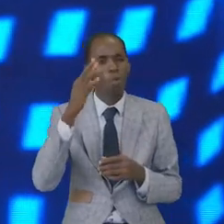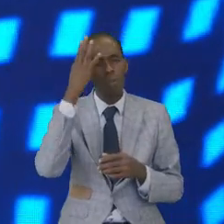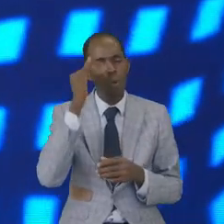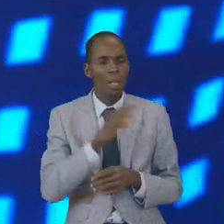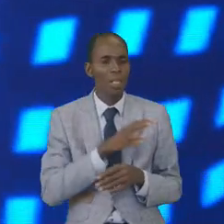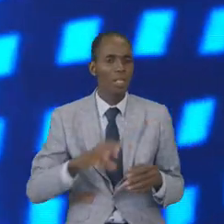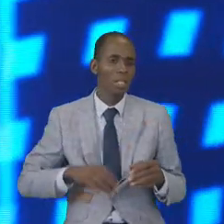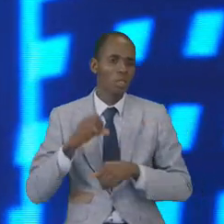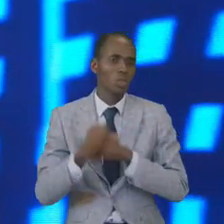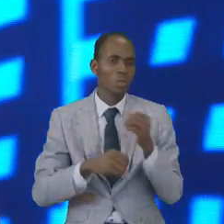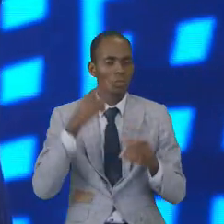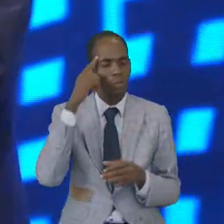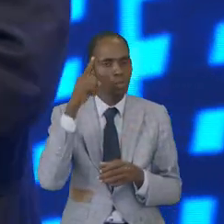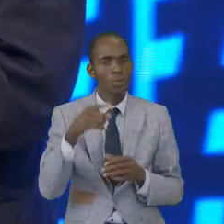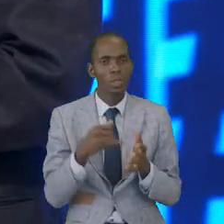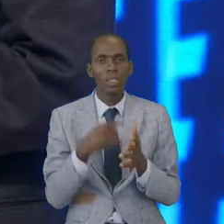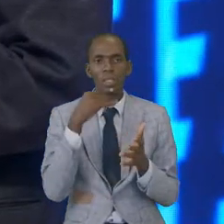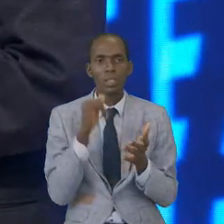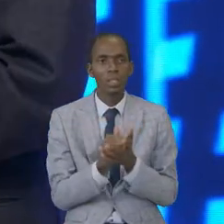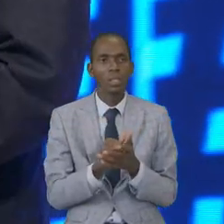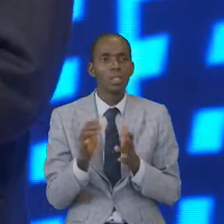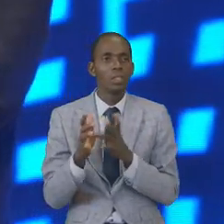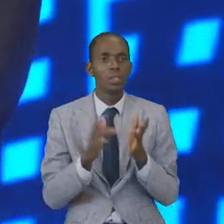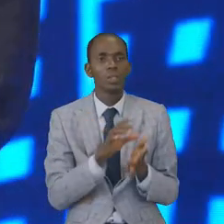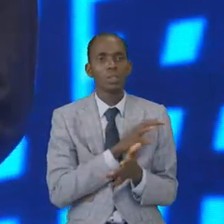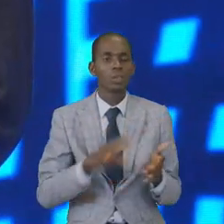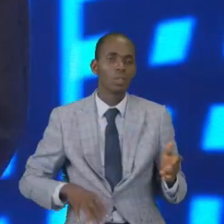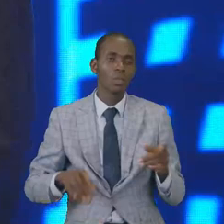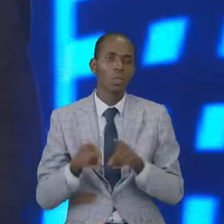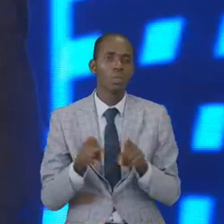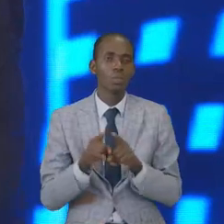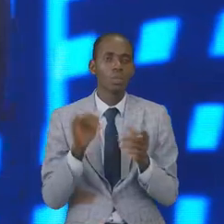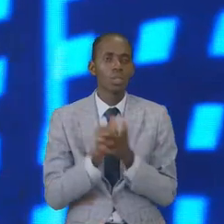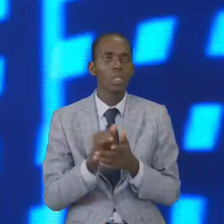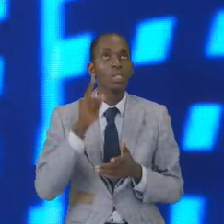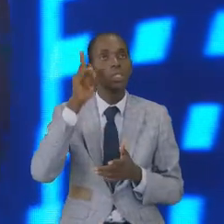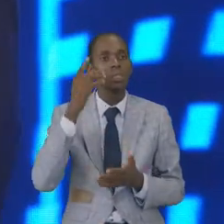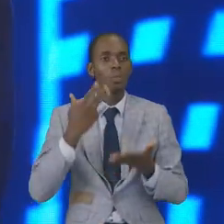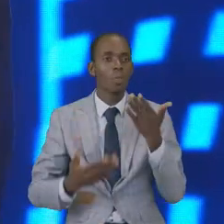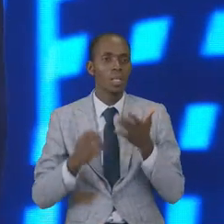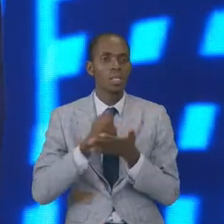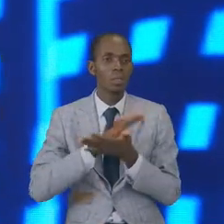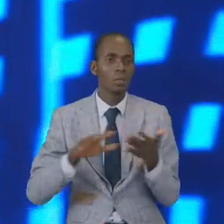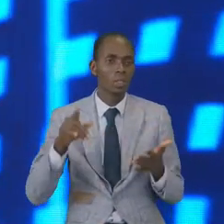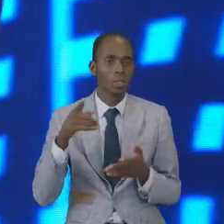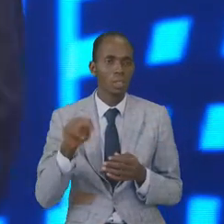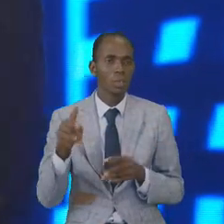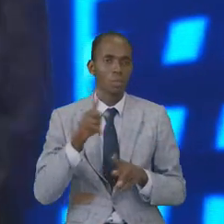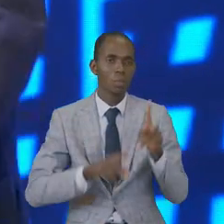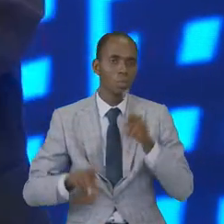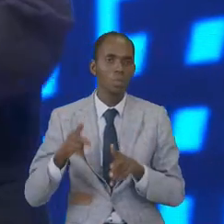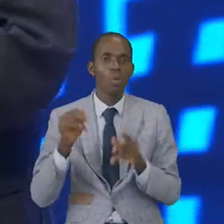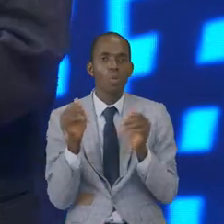believer. It says, wherefore Jesus also, that he might sanctify you as one of his people who are already